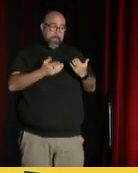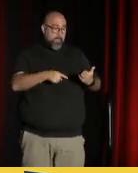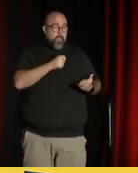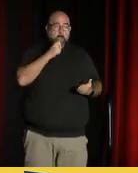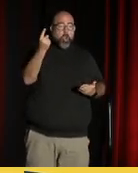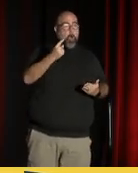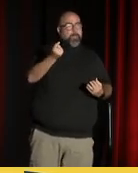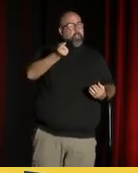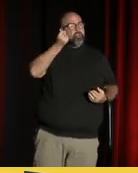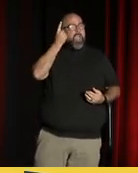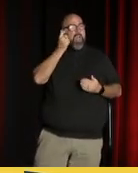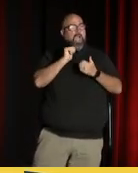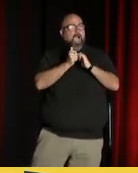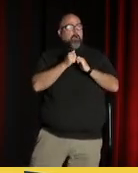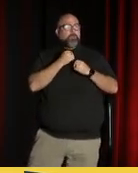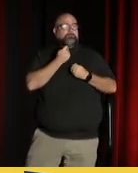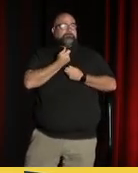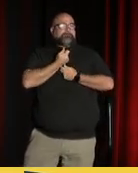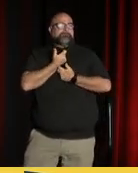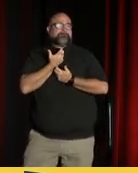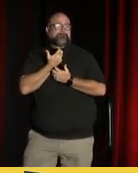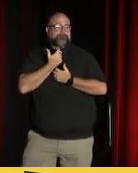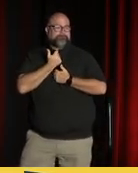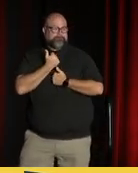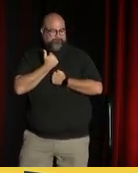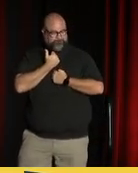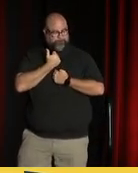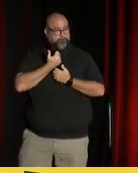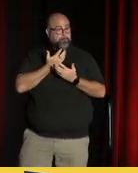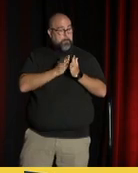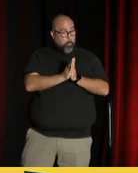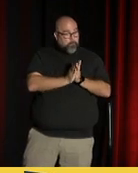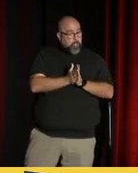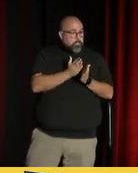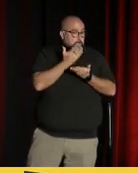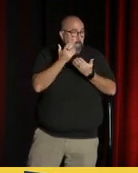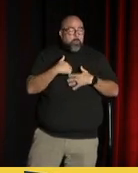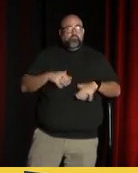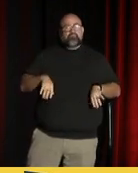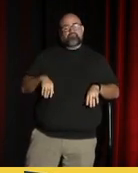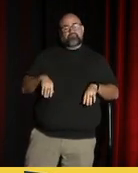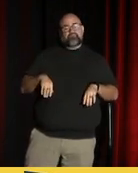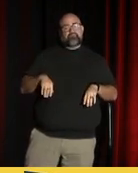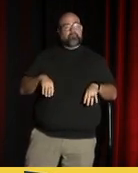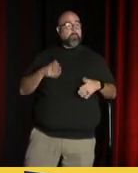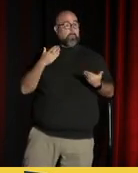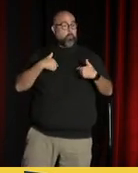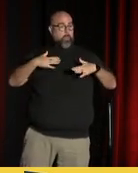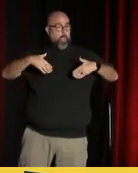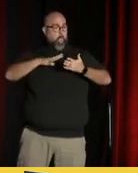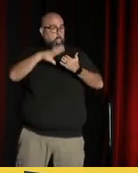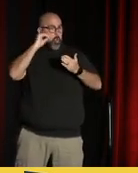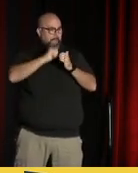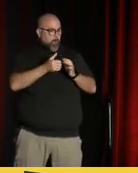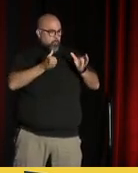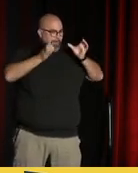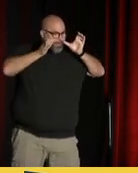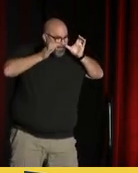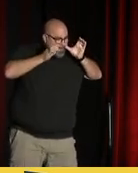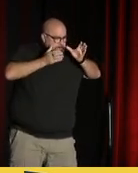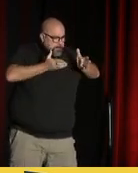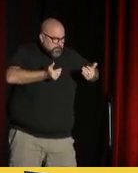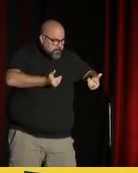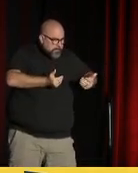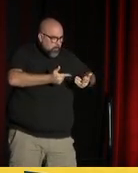always understand how to tell us that. Maybe they're not motivated how to tell us that. Maybe we haven't yet learned how to listen to what it is